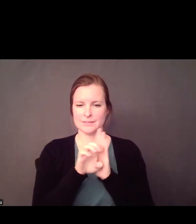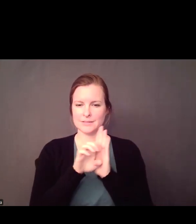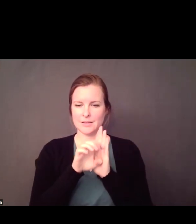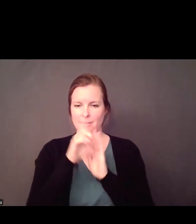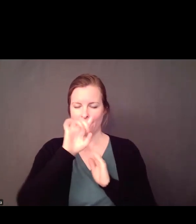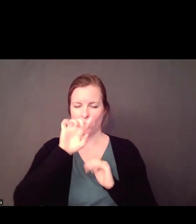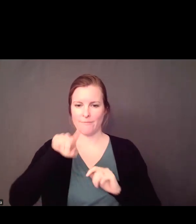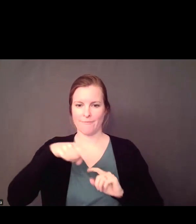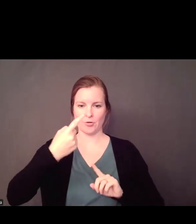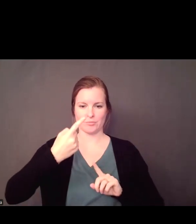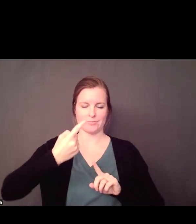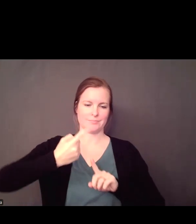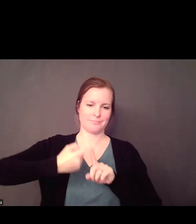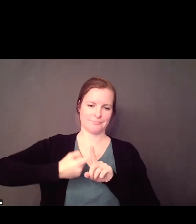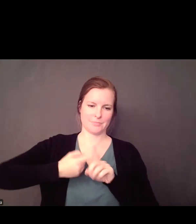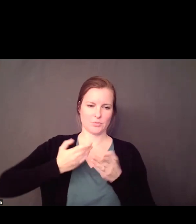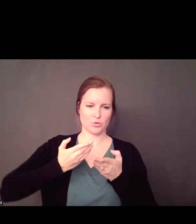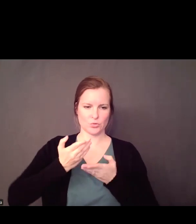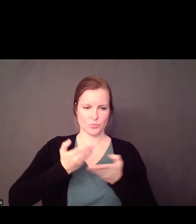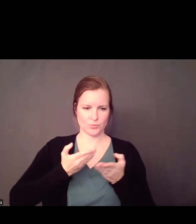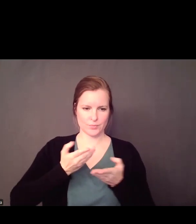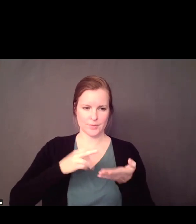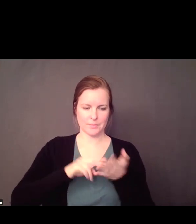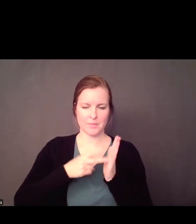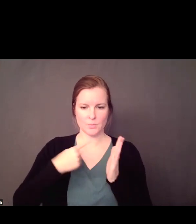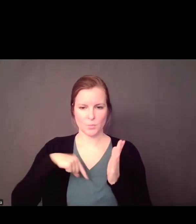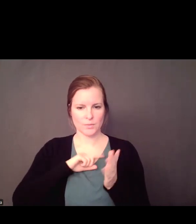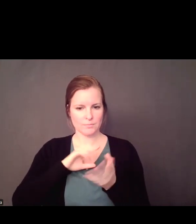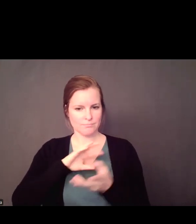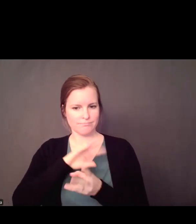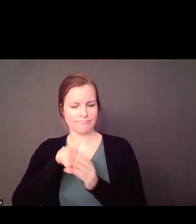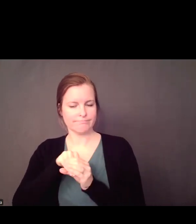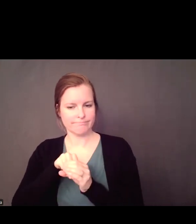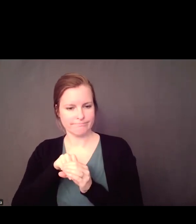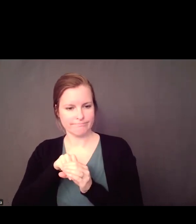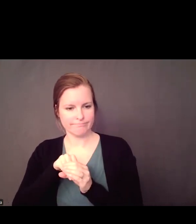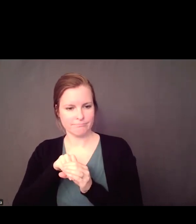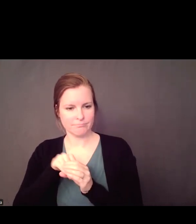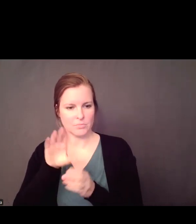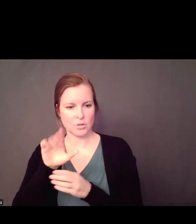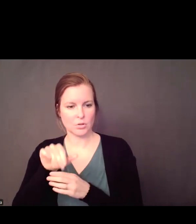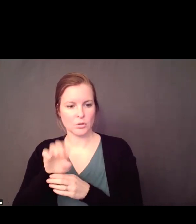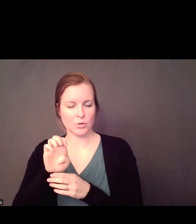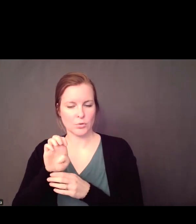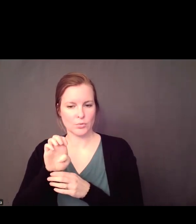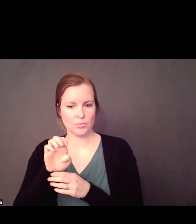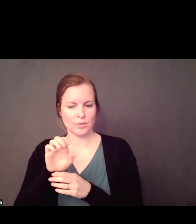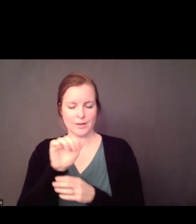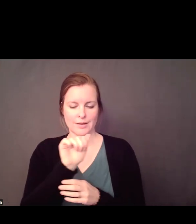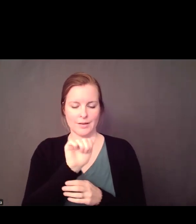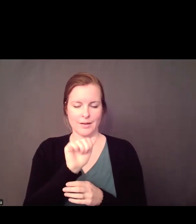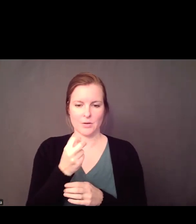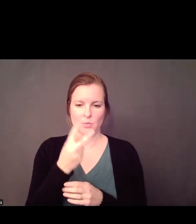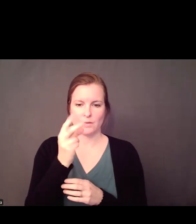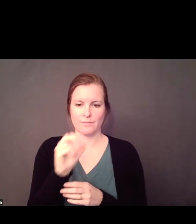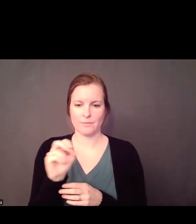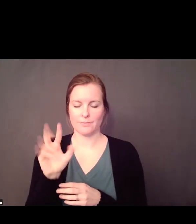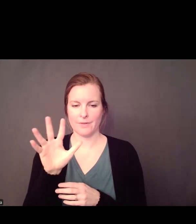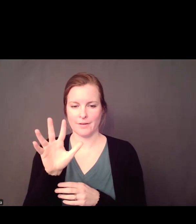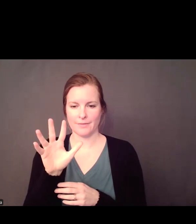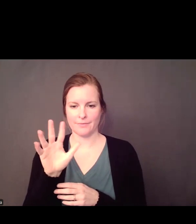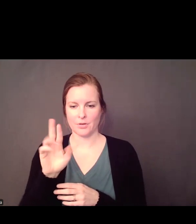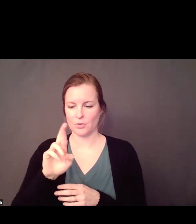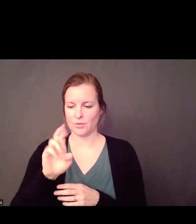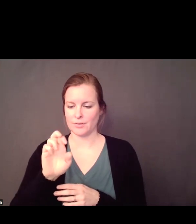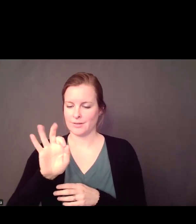month of services, we included codes for A1205 REF, so the